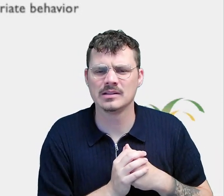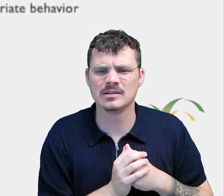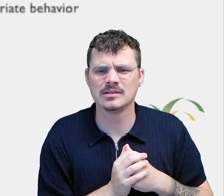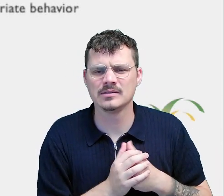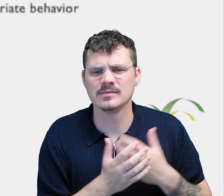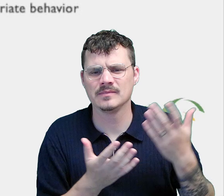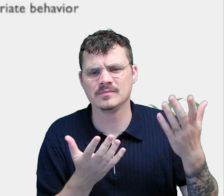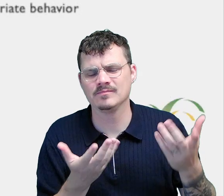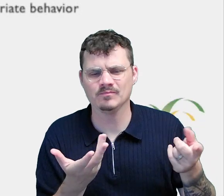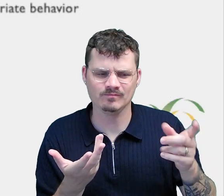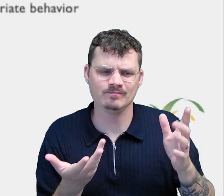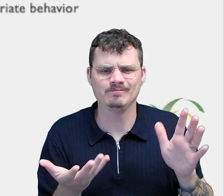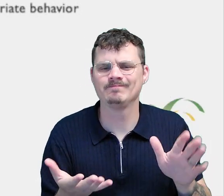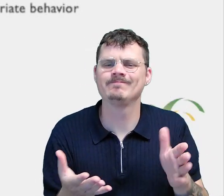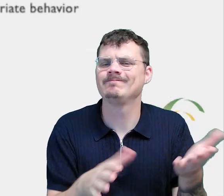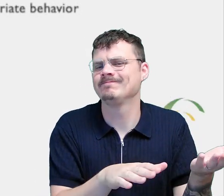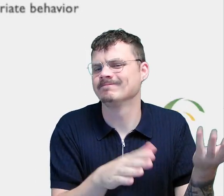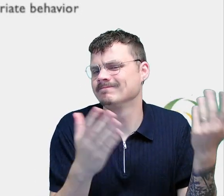maybe he could go out that way.